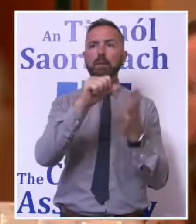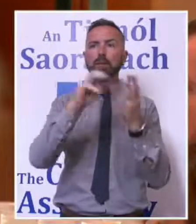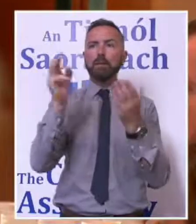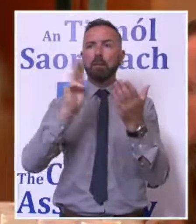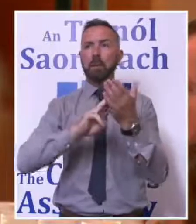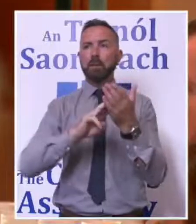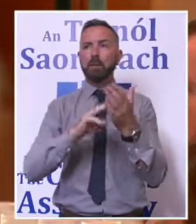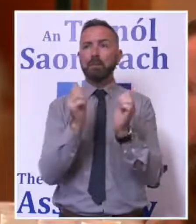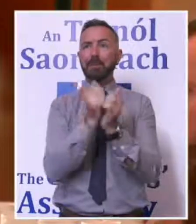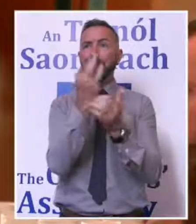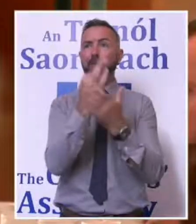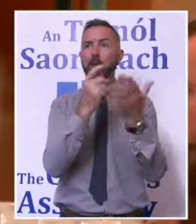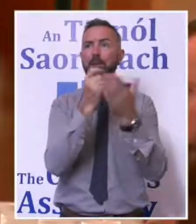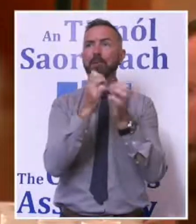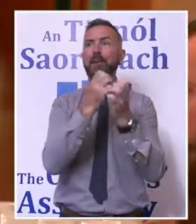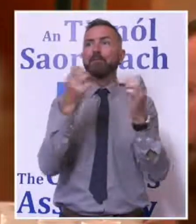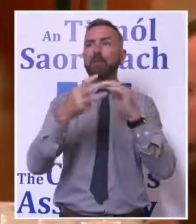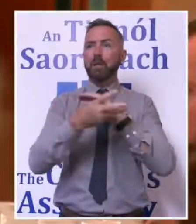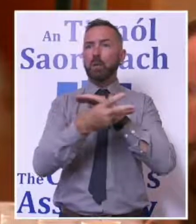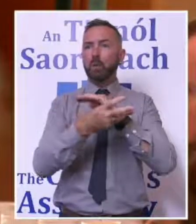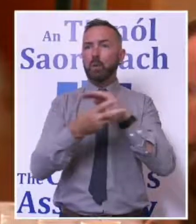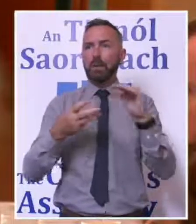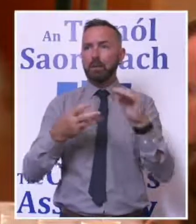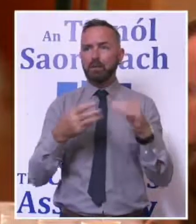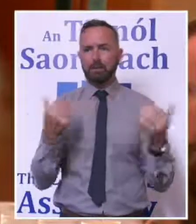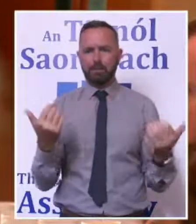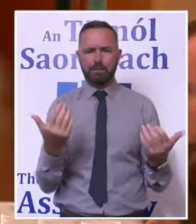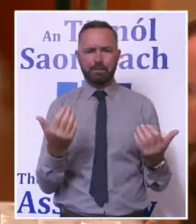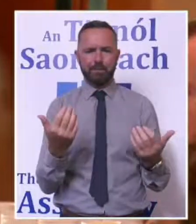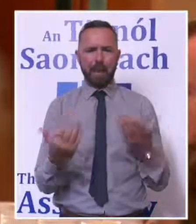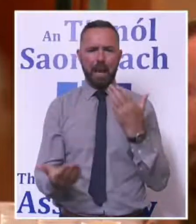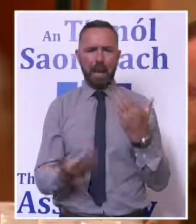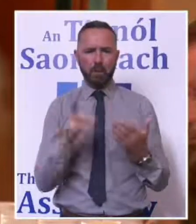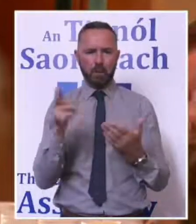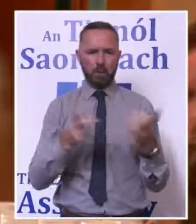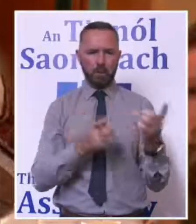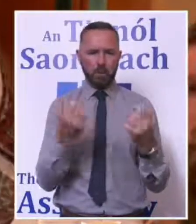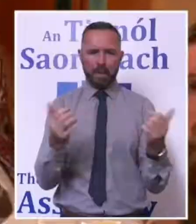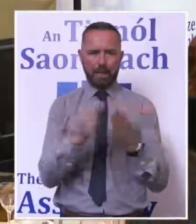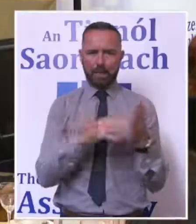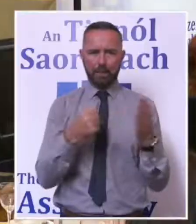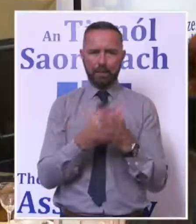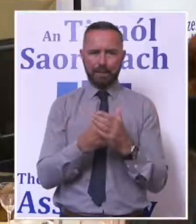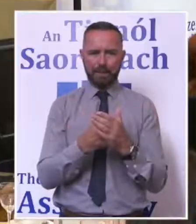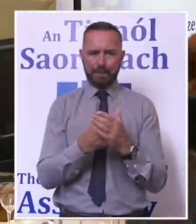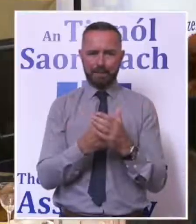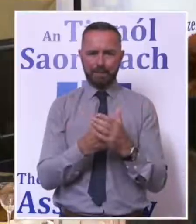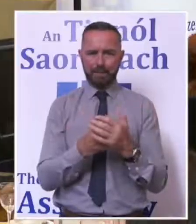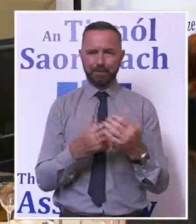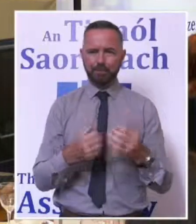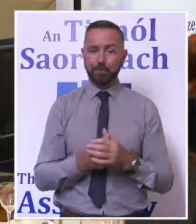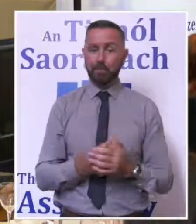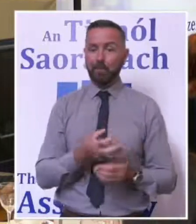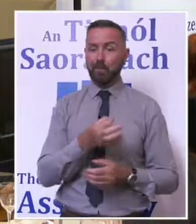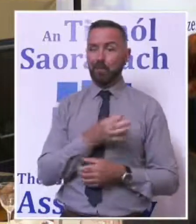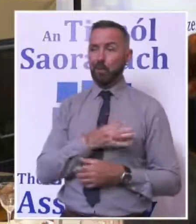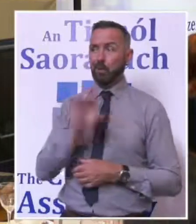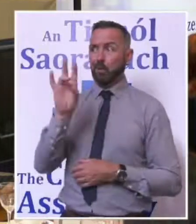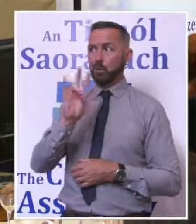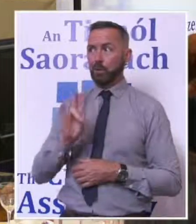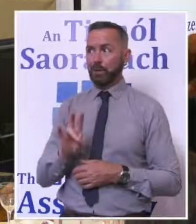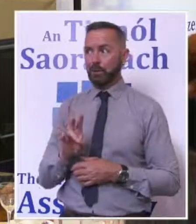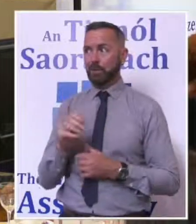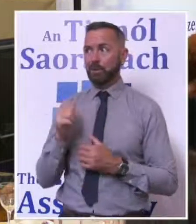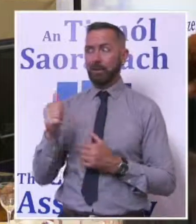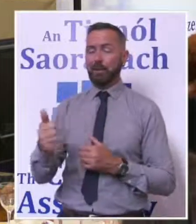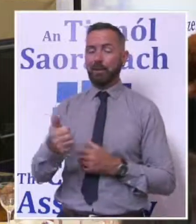times a week. So how would any business get done? They're the two questions I have. Thank you. Thank you. They're good questions. I think